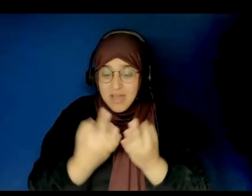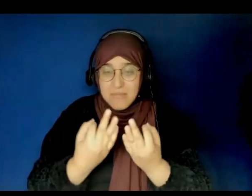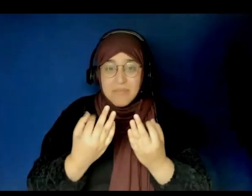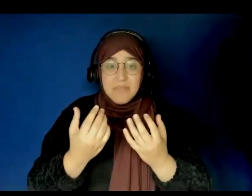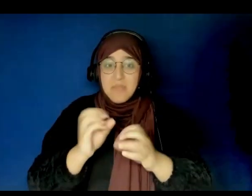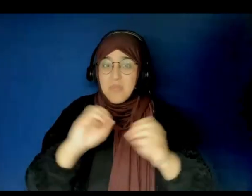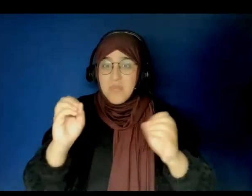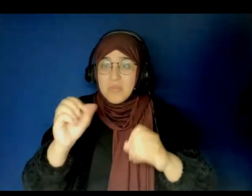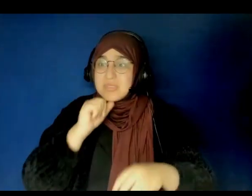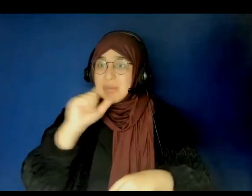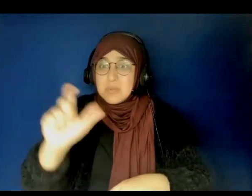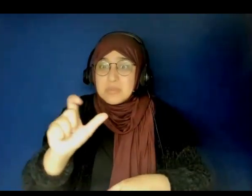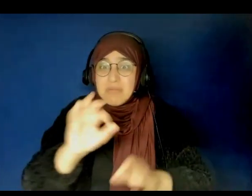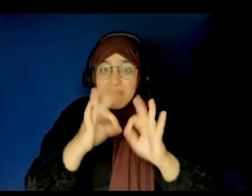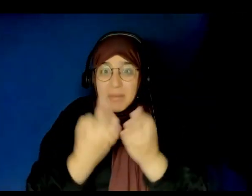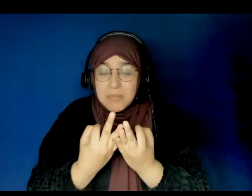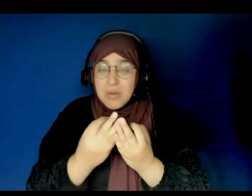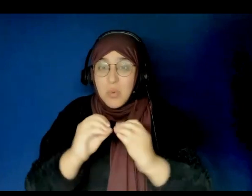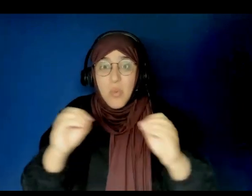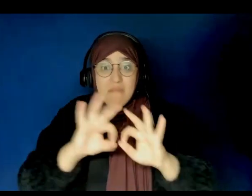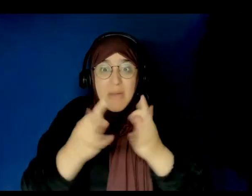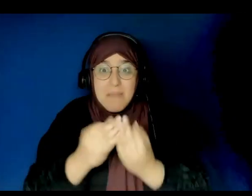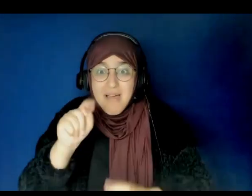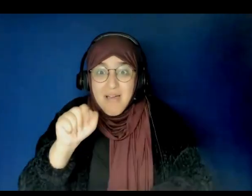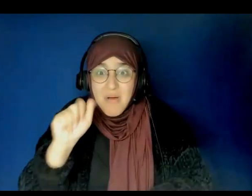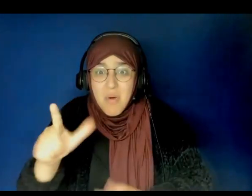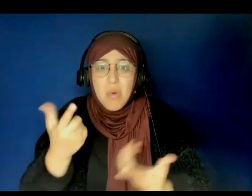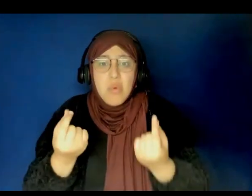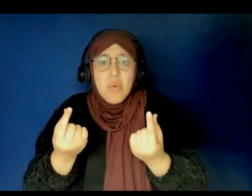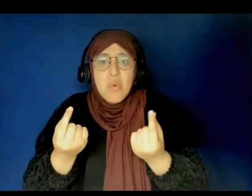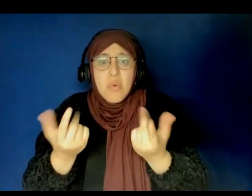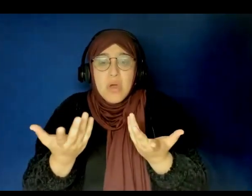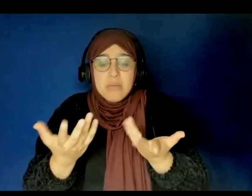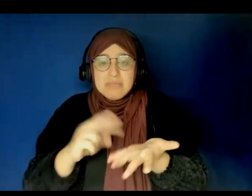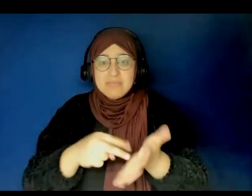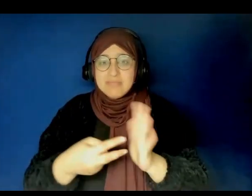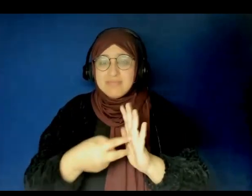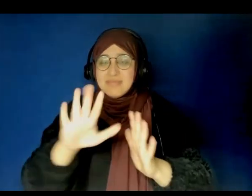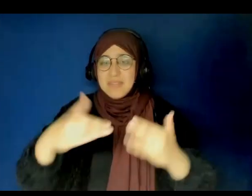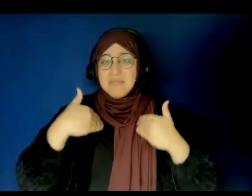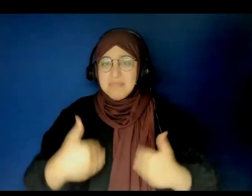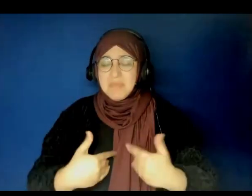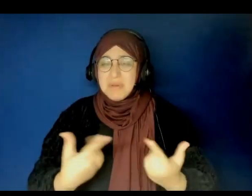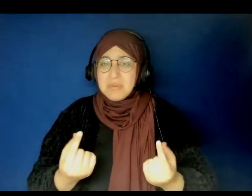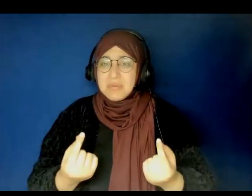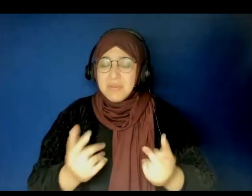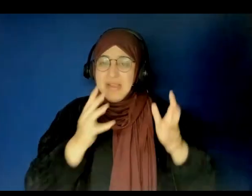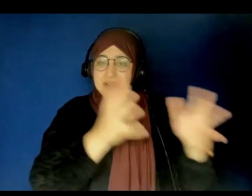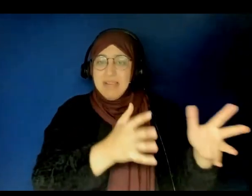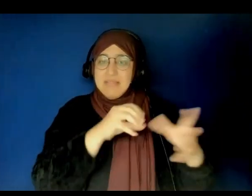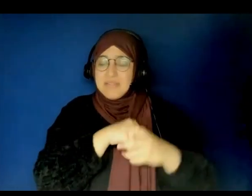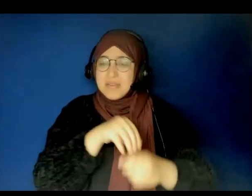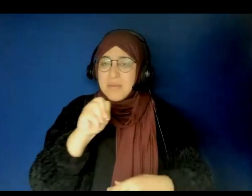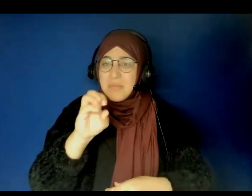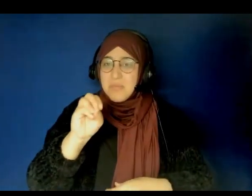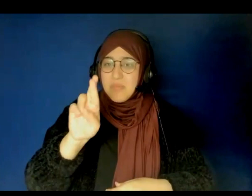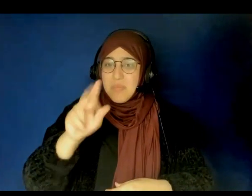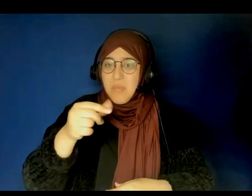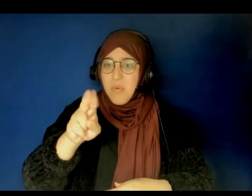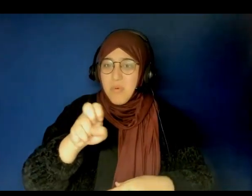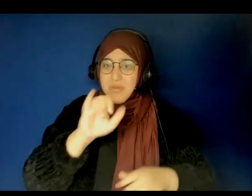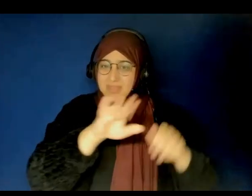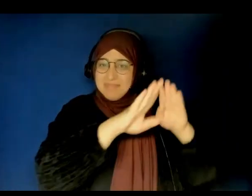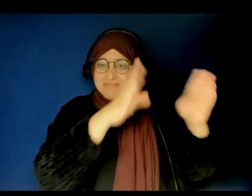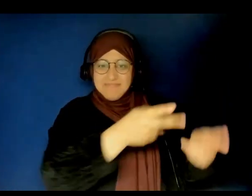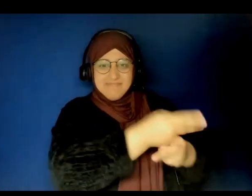all, then it is very possible that your body stays at the morgue and sits and waits for someone to come and take it,